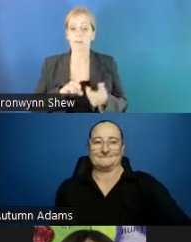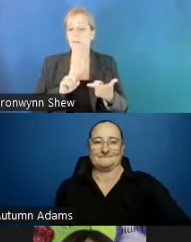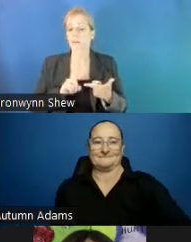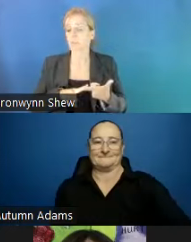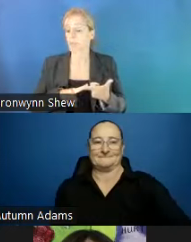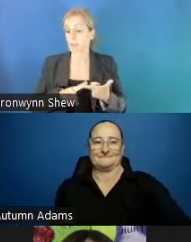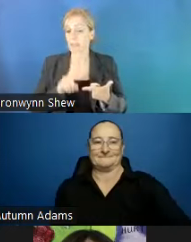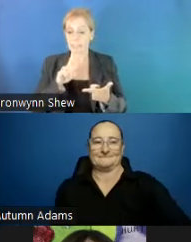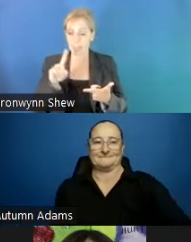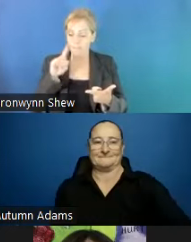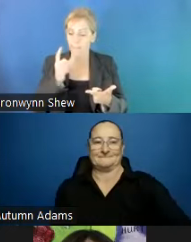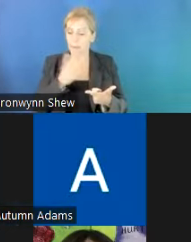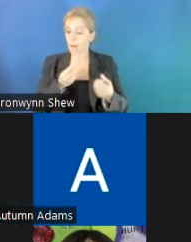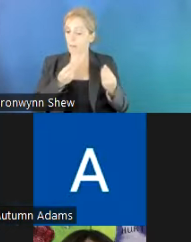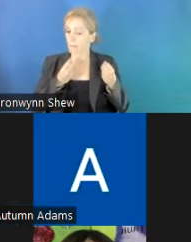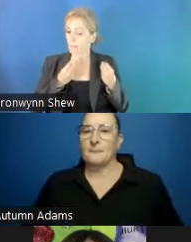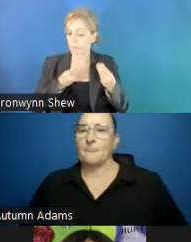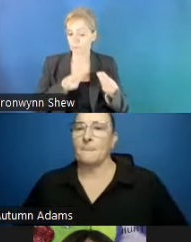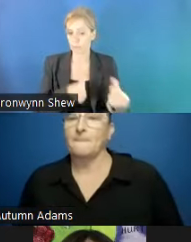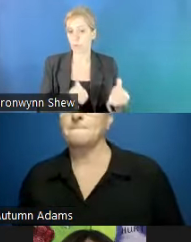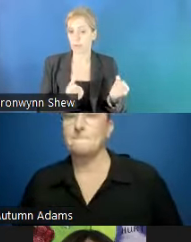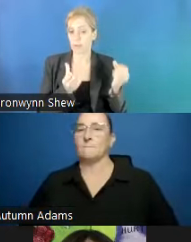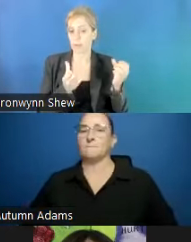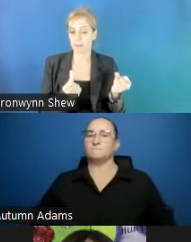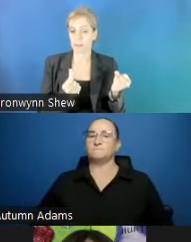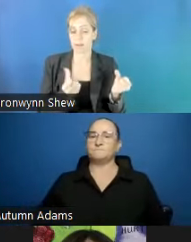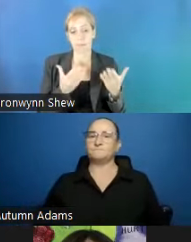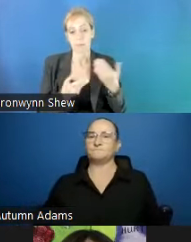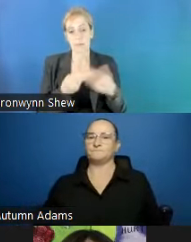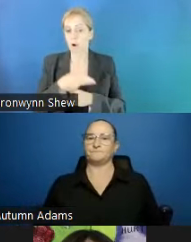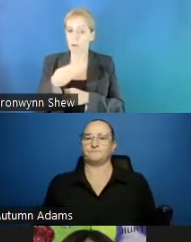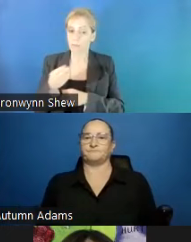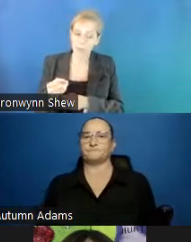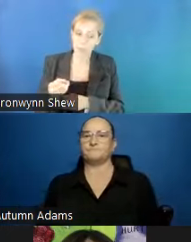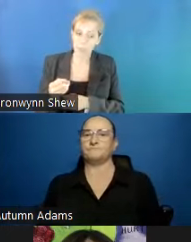hard of hearing, whether they, you know, half sign, half read lips,